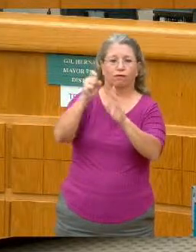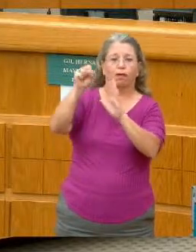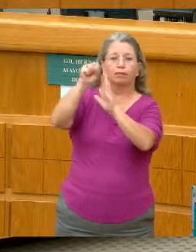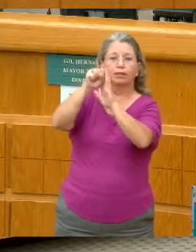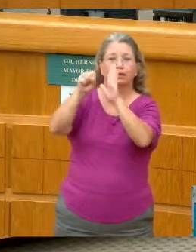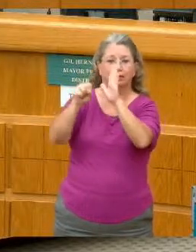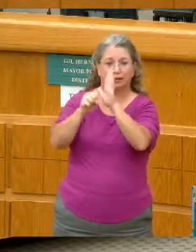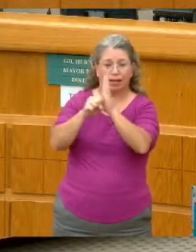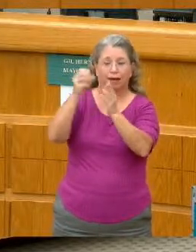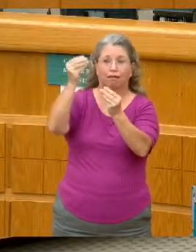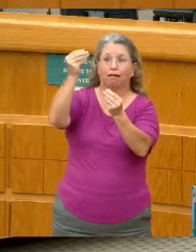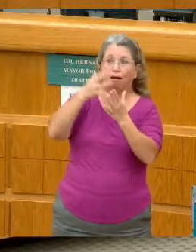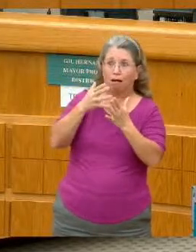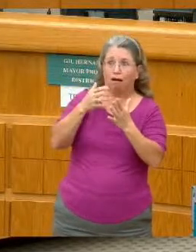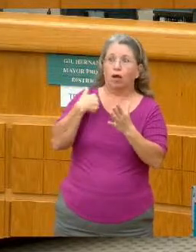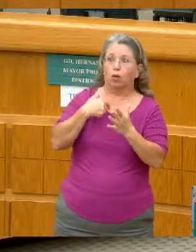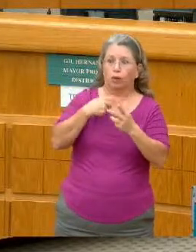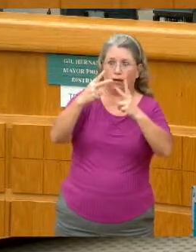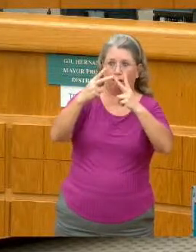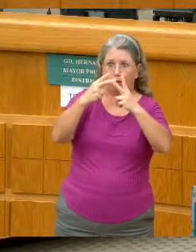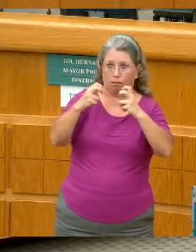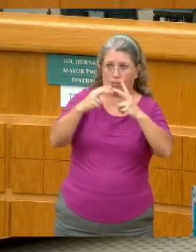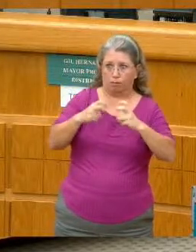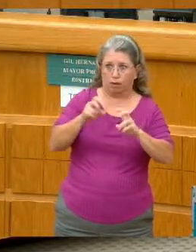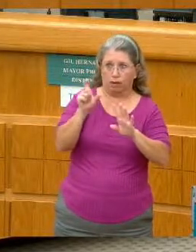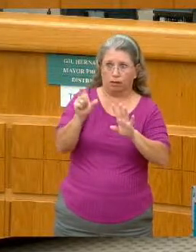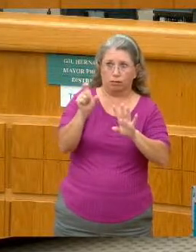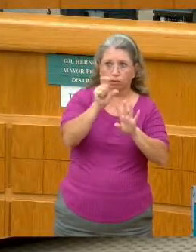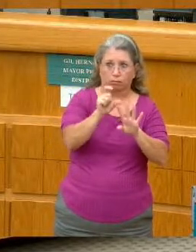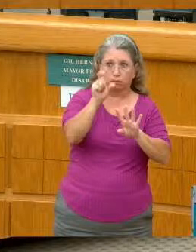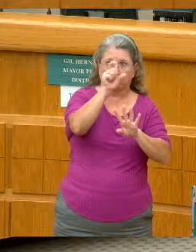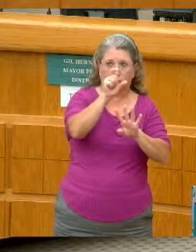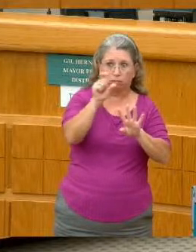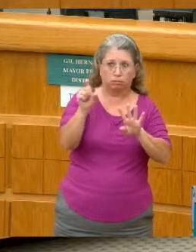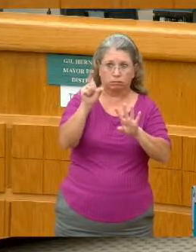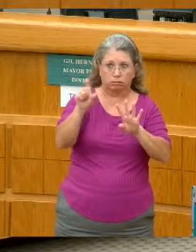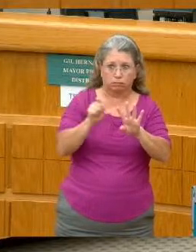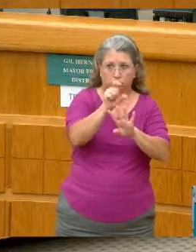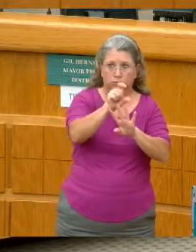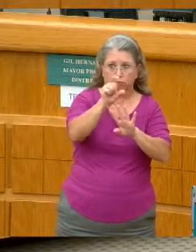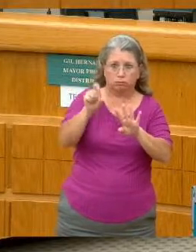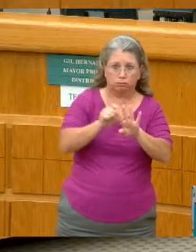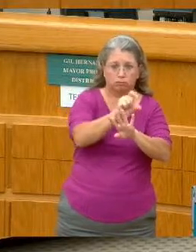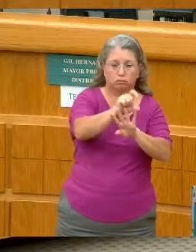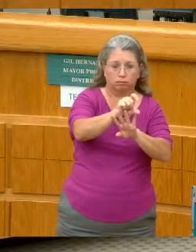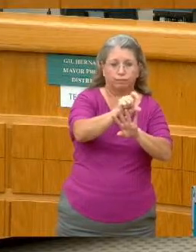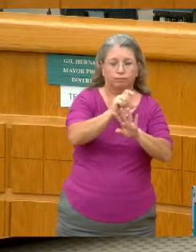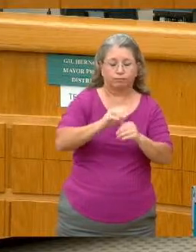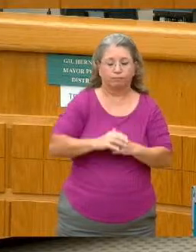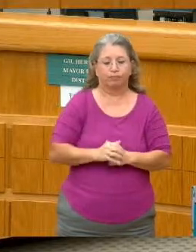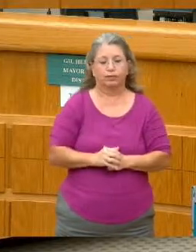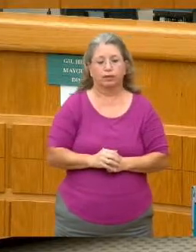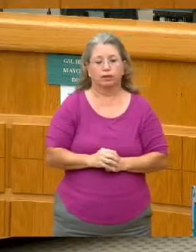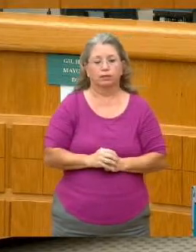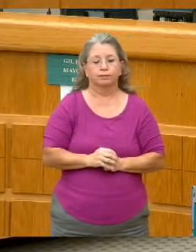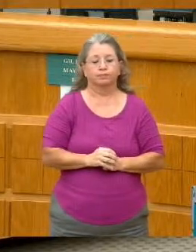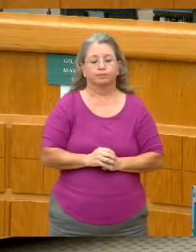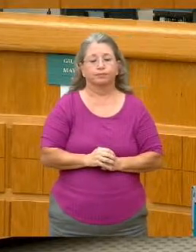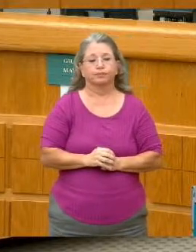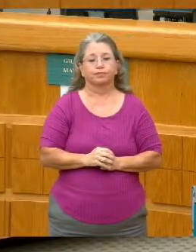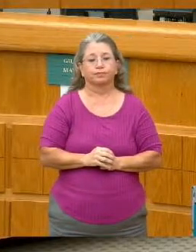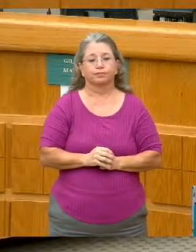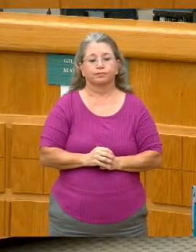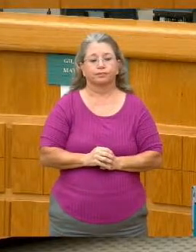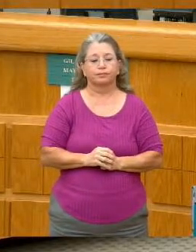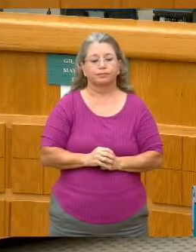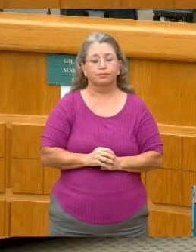in time when the person was notified to be positive. Okay, so we just want to point that out to you. Okay, let's look